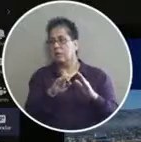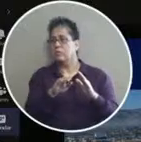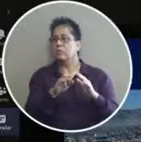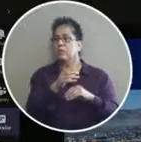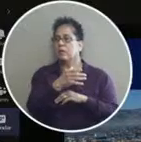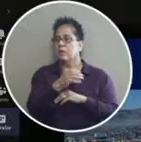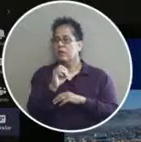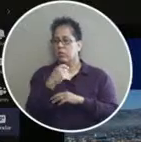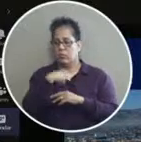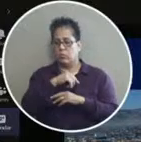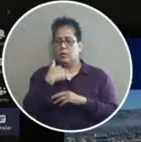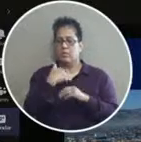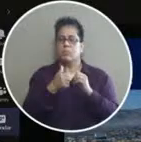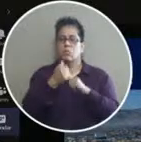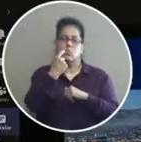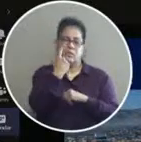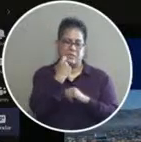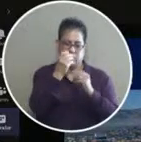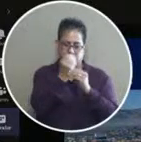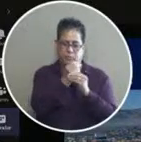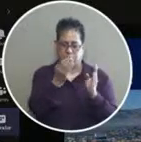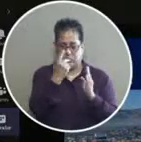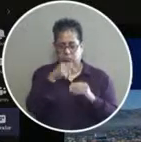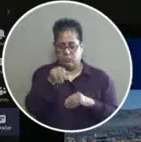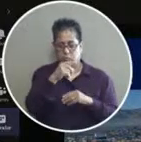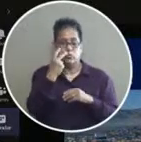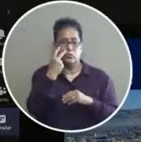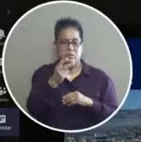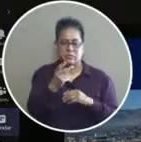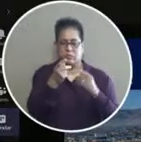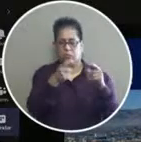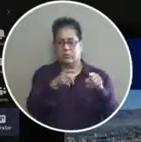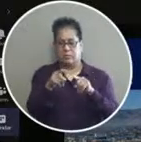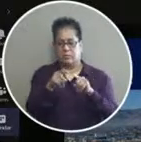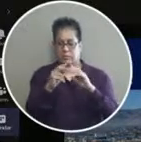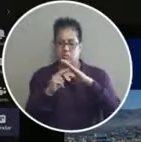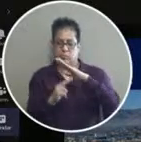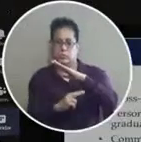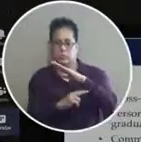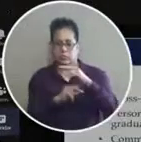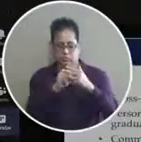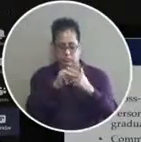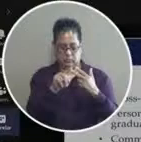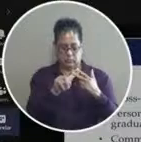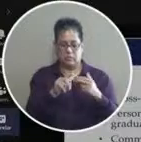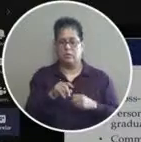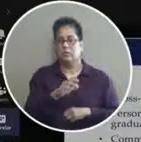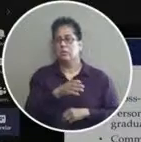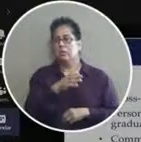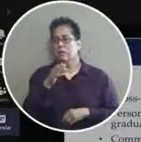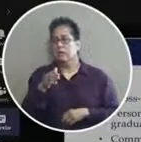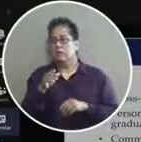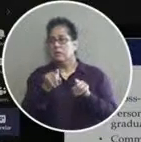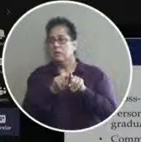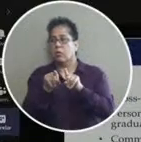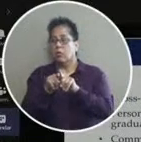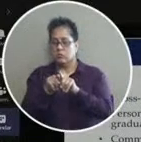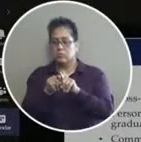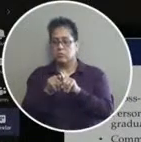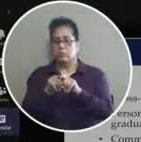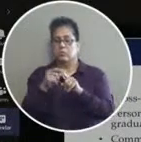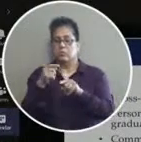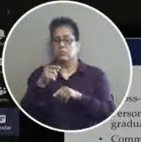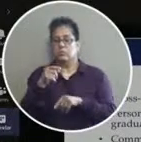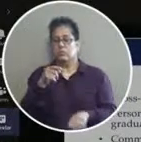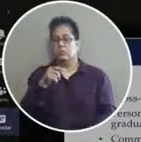midnight, and so we have the latest information available for you all to see on what's happening at the bridges. So having said that, again, you wanted to give you also a brief